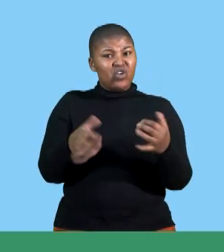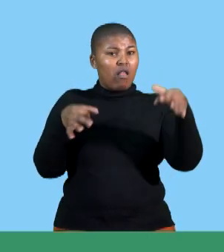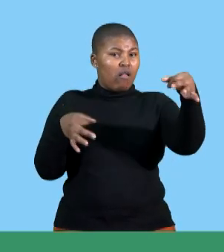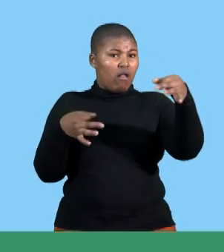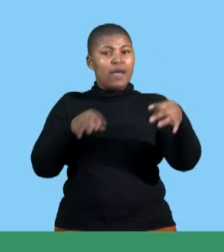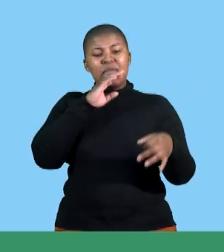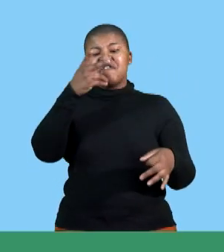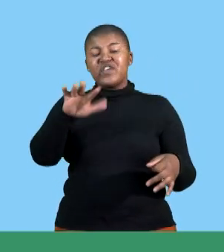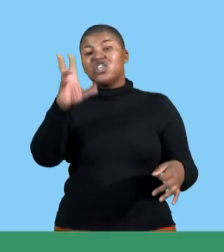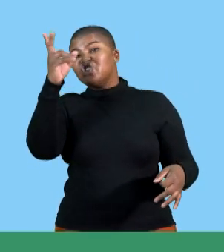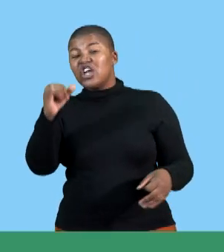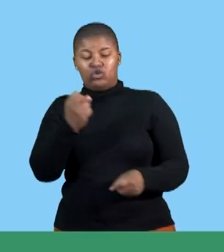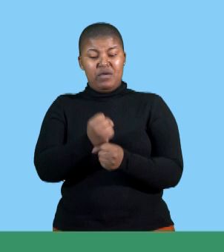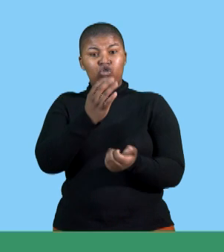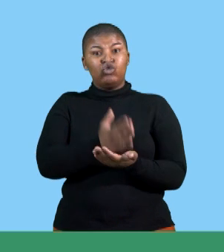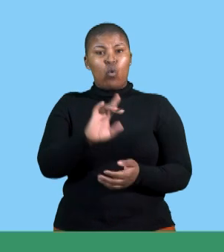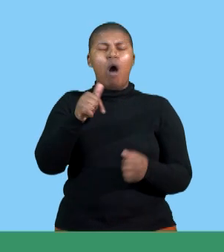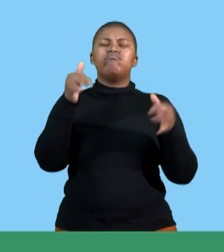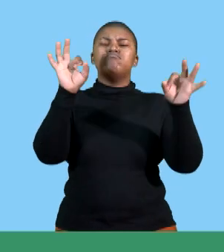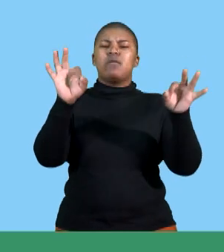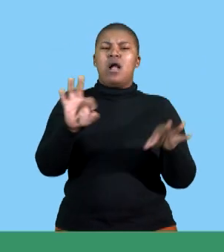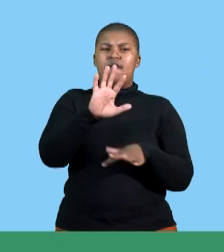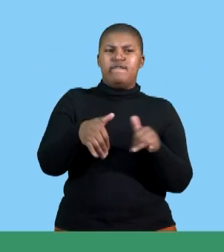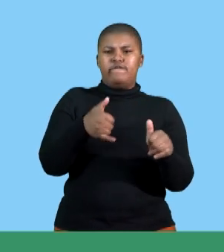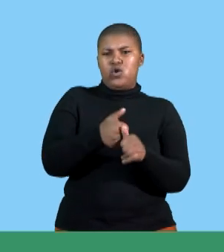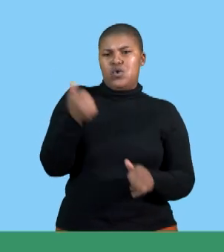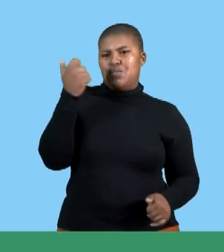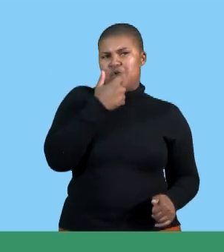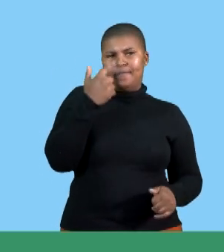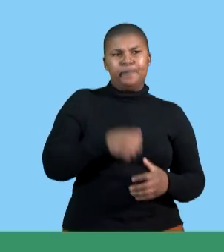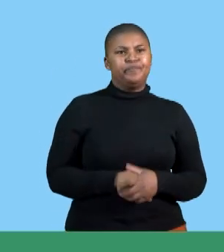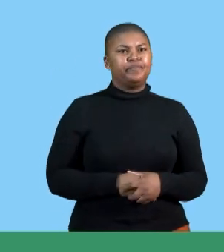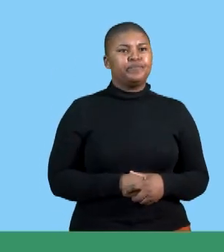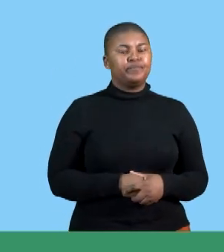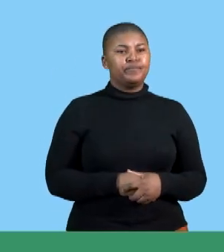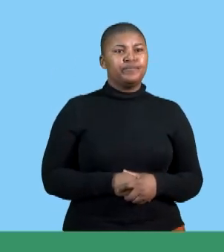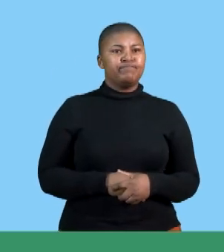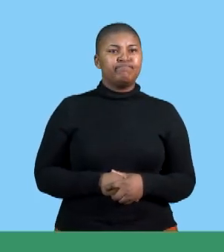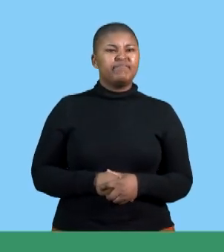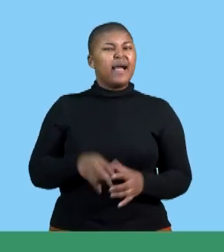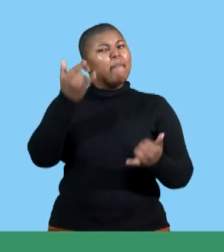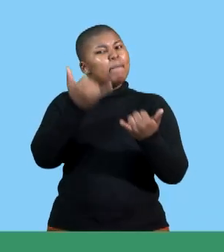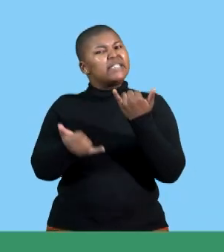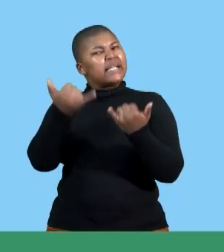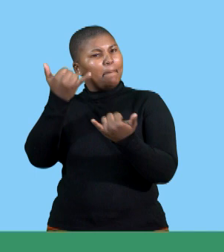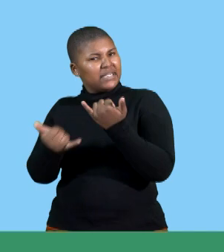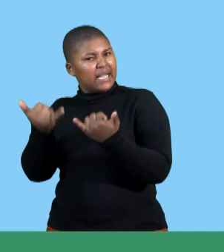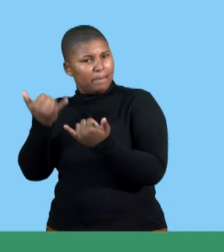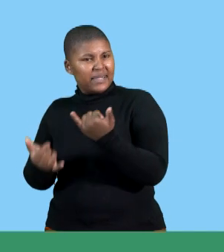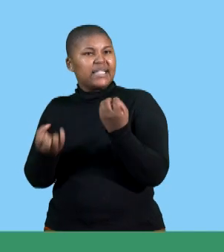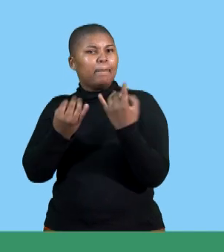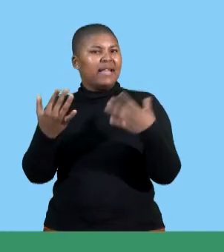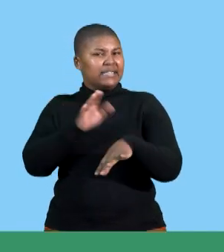the business are checked to confirm that they are correct. Okay, now let's look at our common errors recap. Here